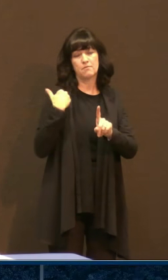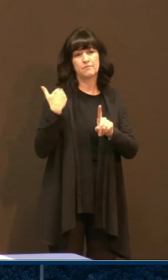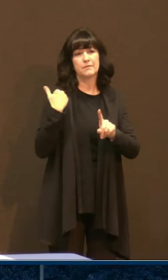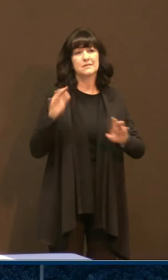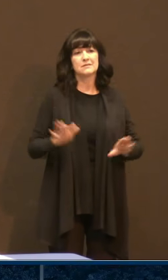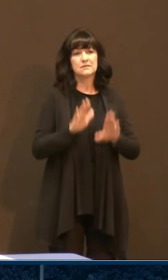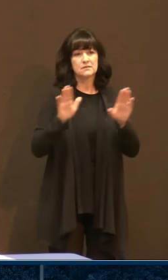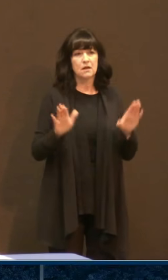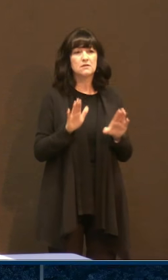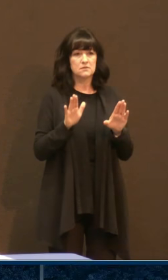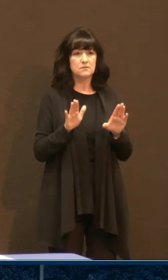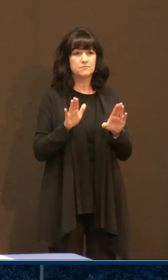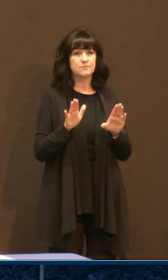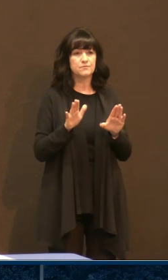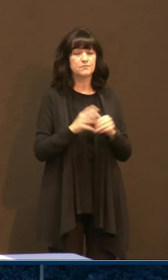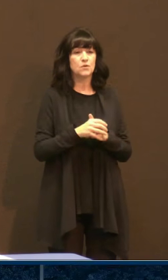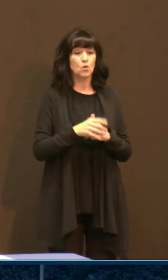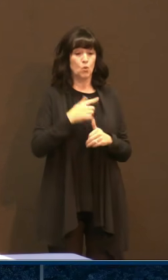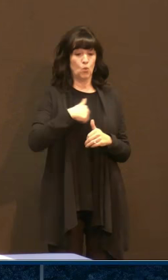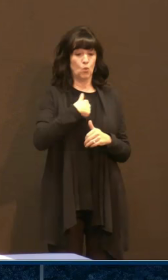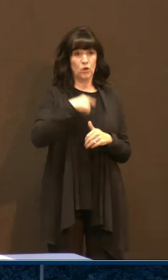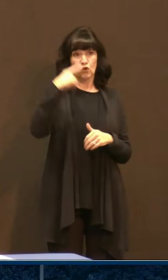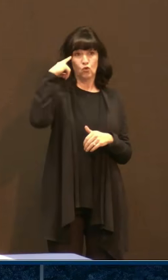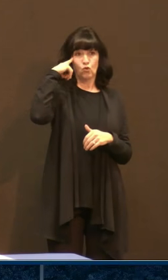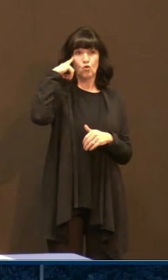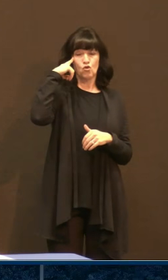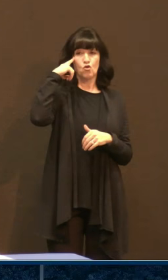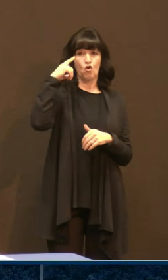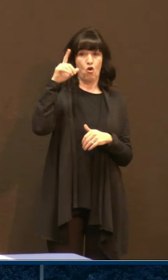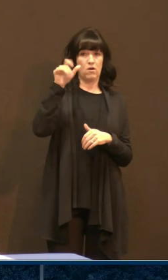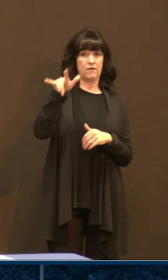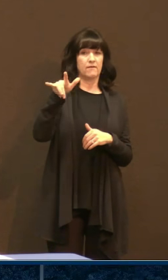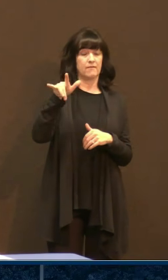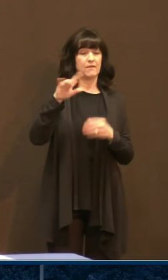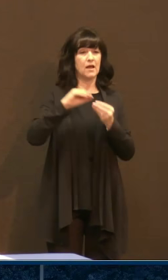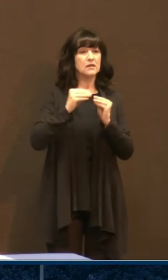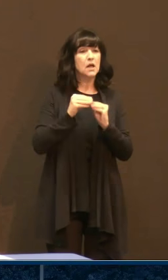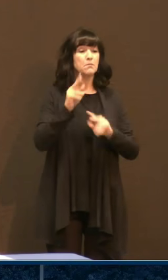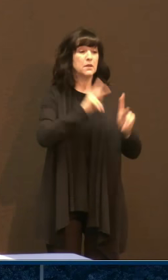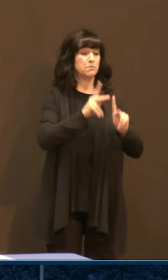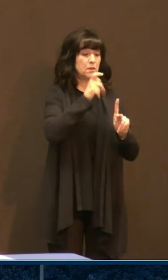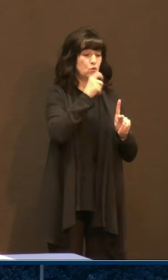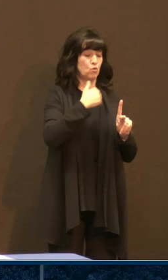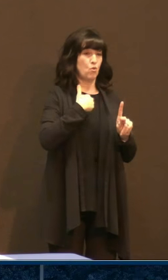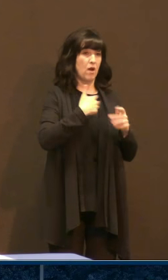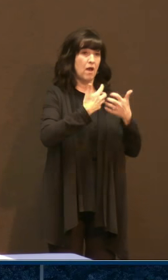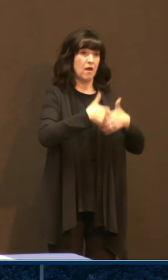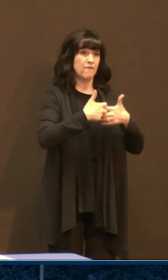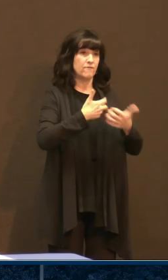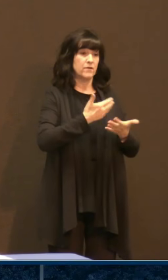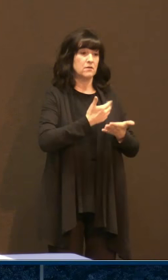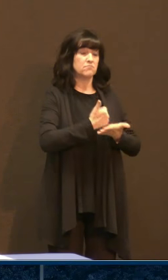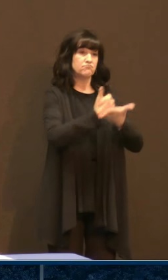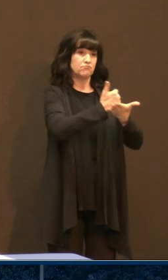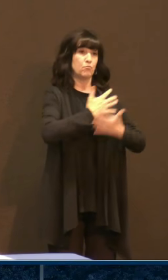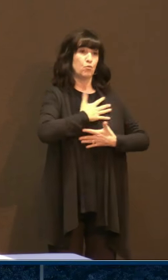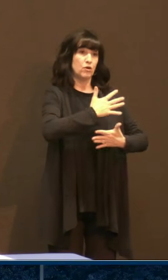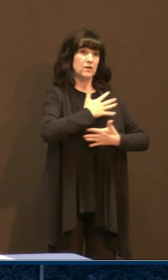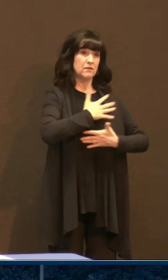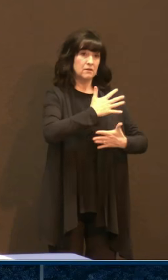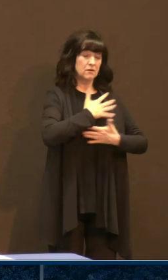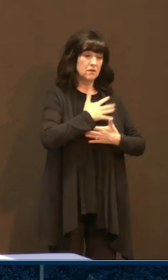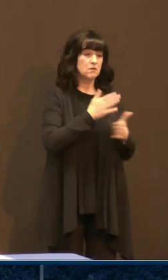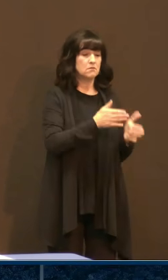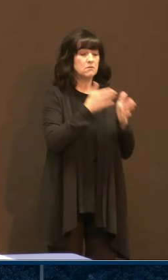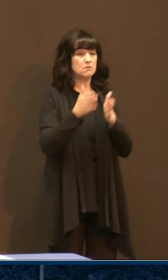be the hospital capacity of COVID patients, those on ventilators and those that would be in the ICU. And I